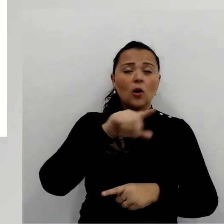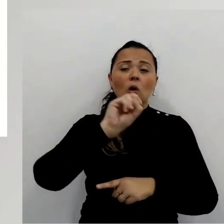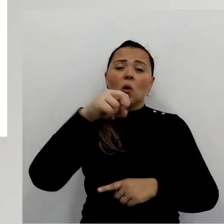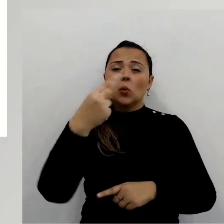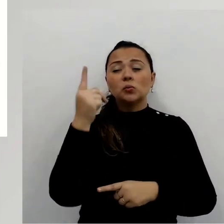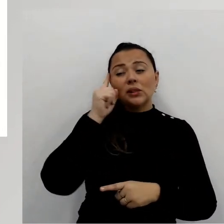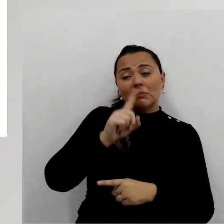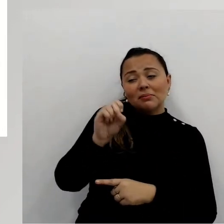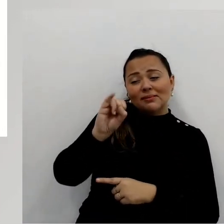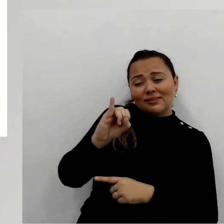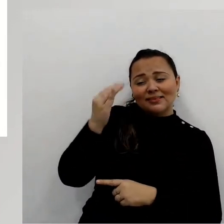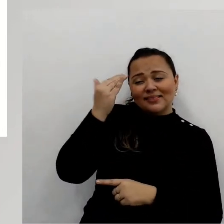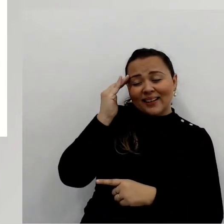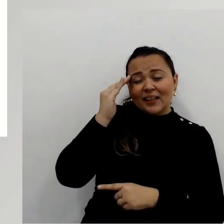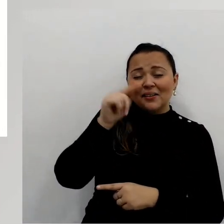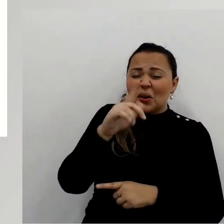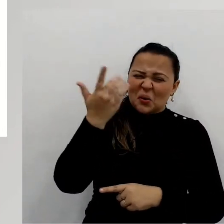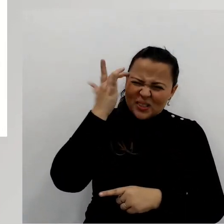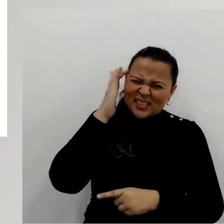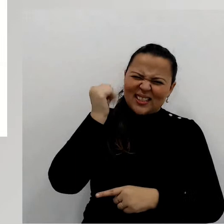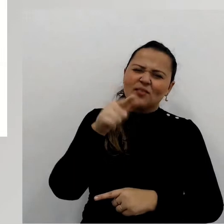promoting a lot of it now, but it's just